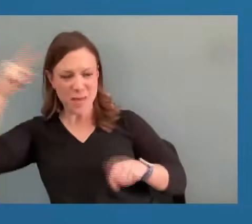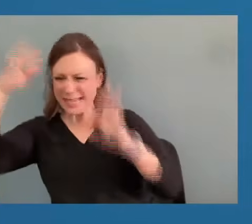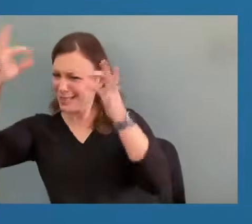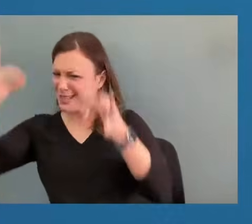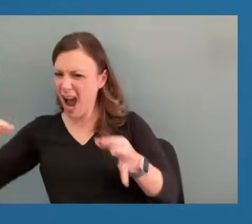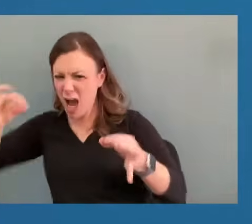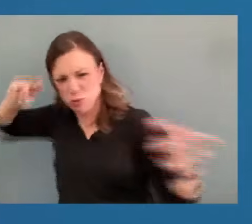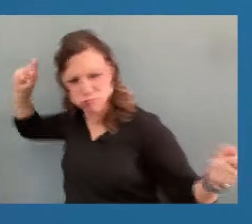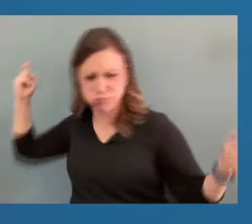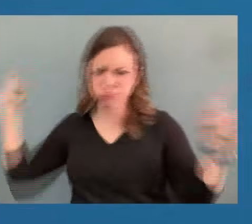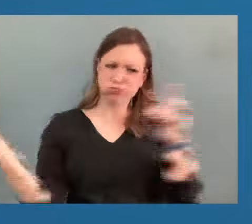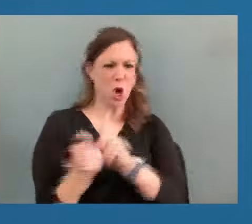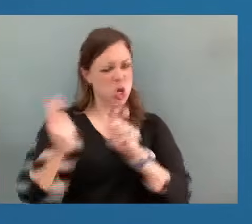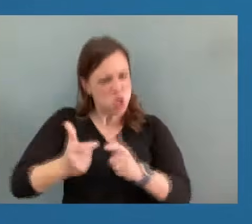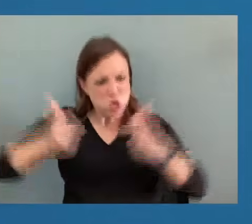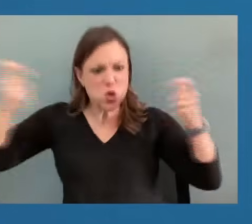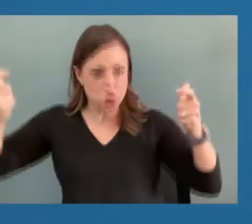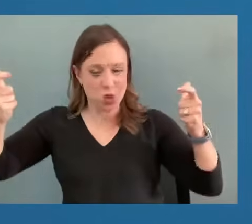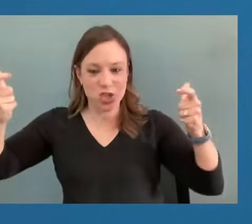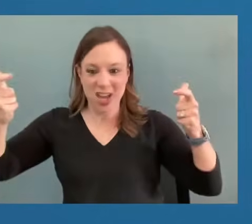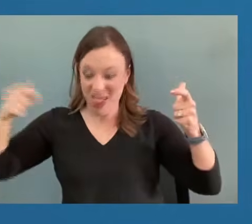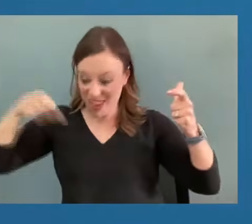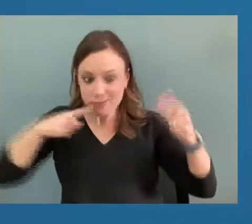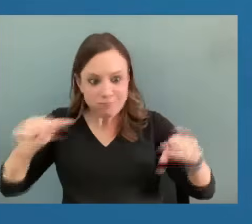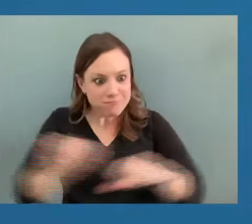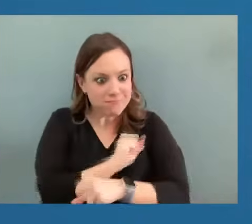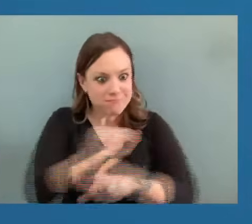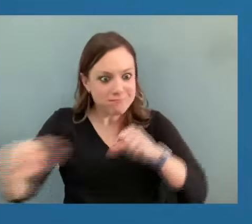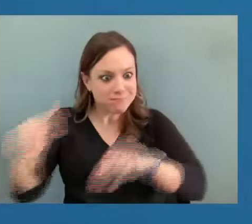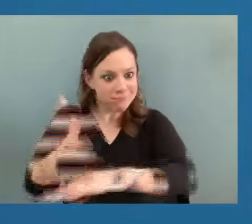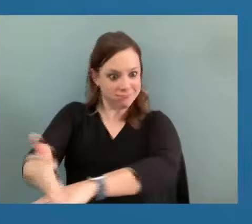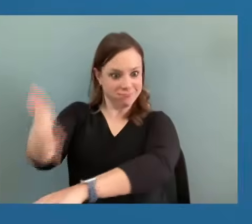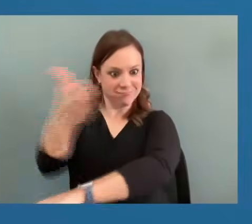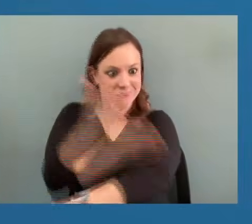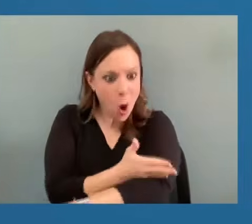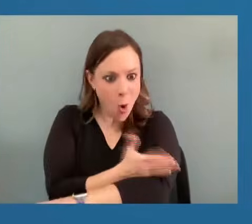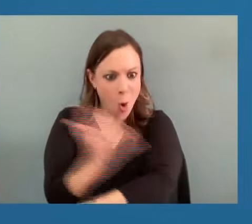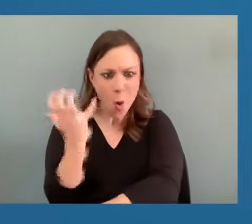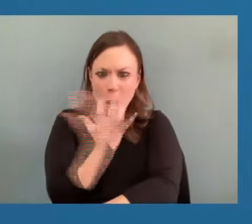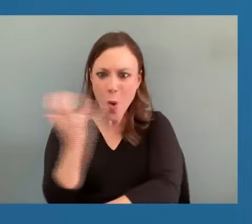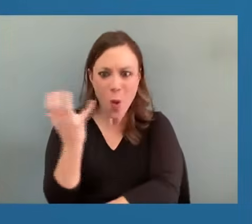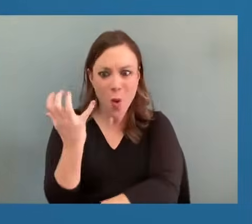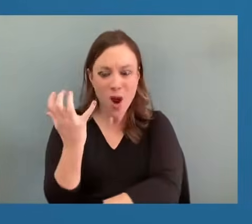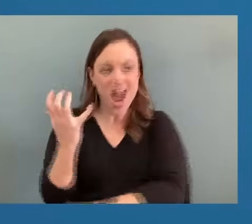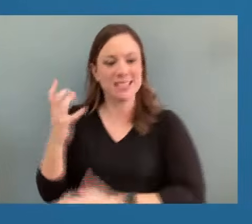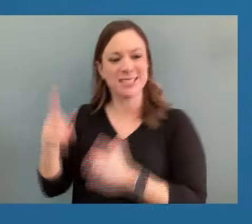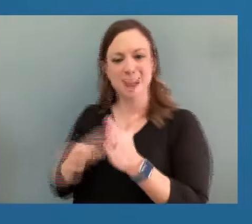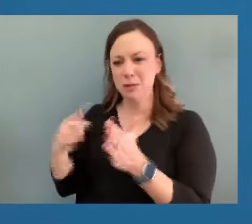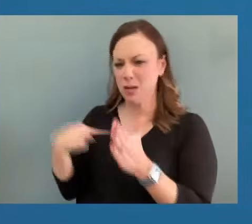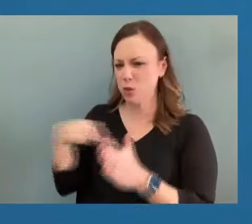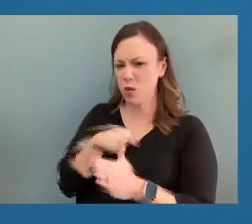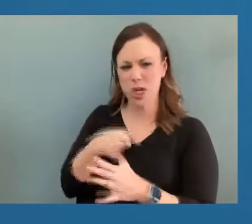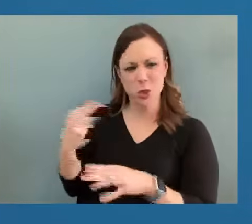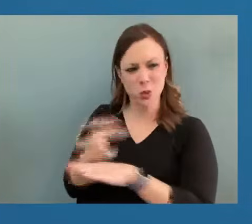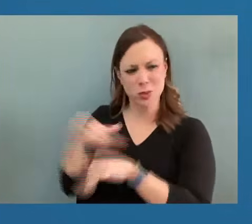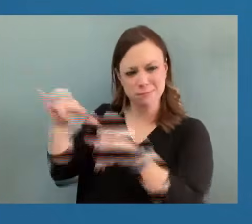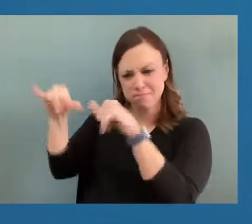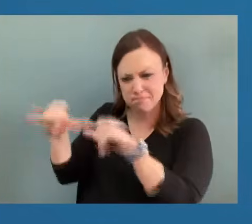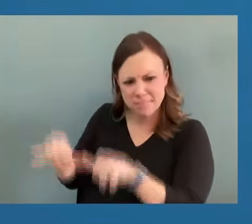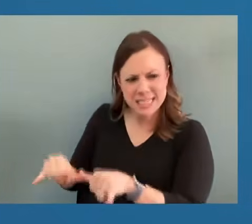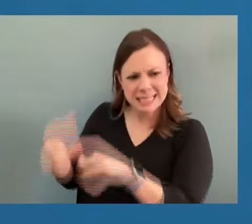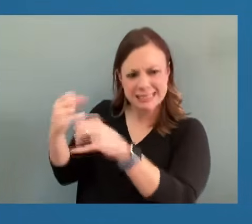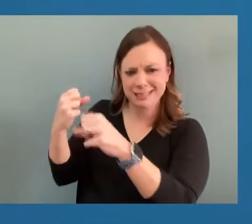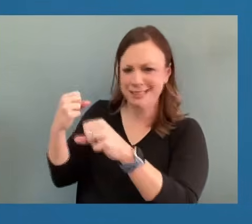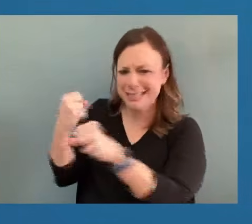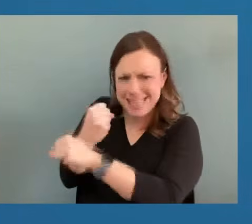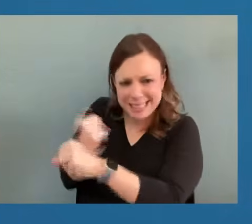And we measure these things in statistics, and sometimes we lose sight of what it means in the lives of each and every New